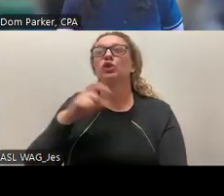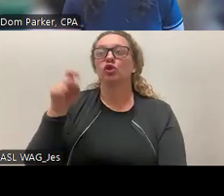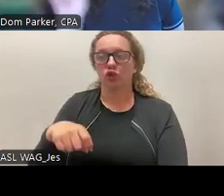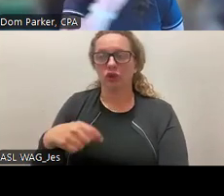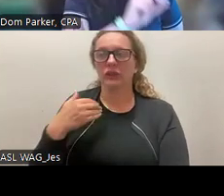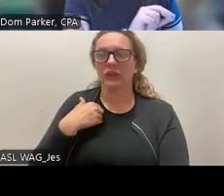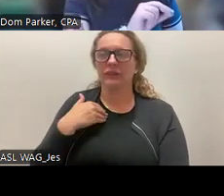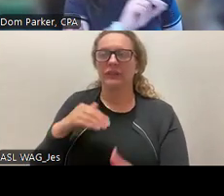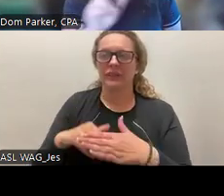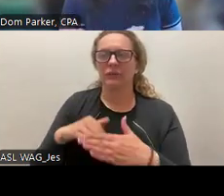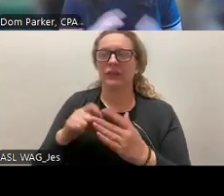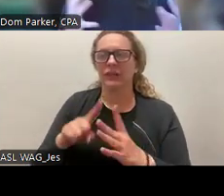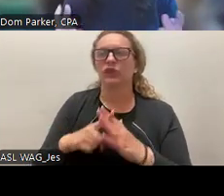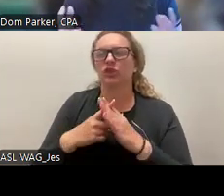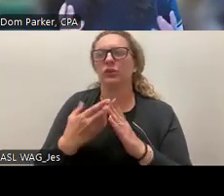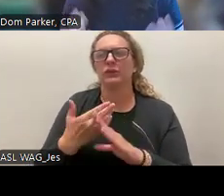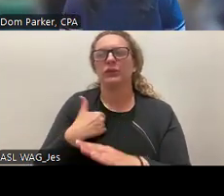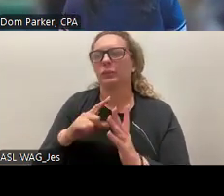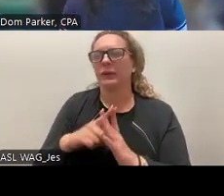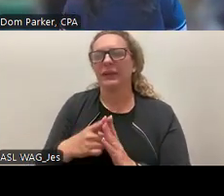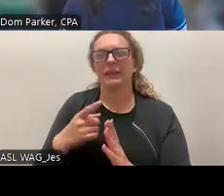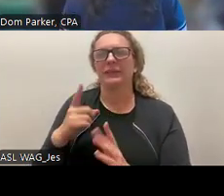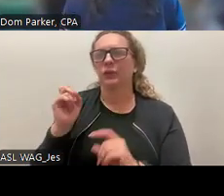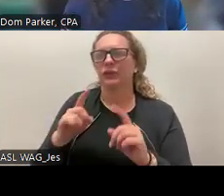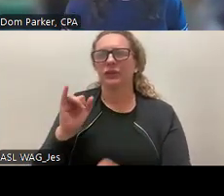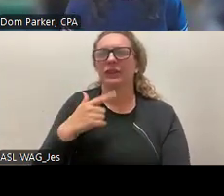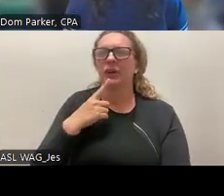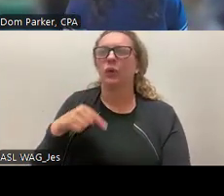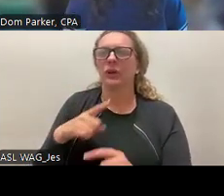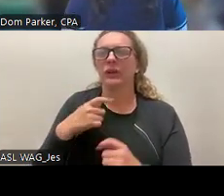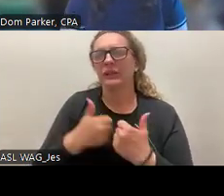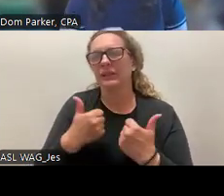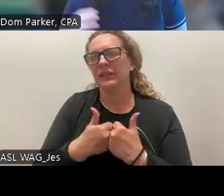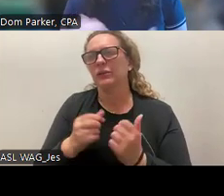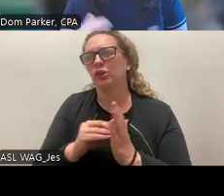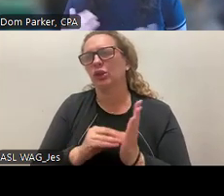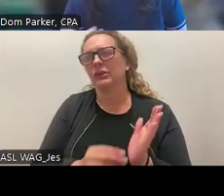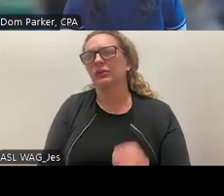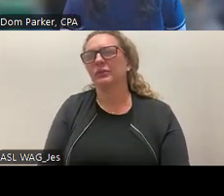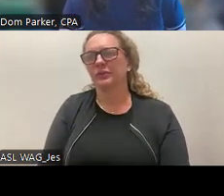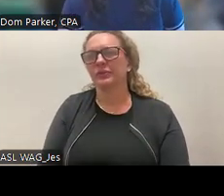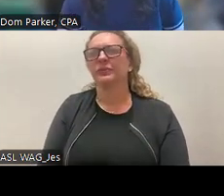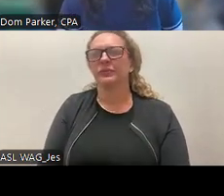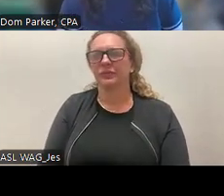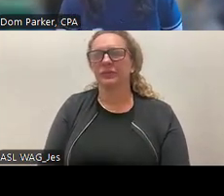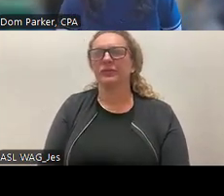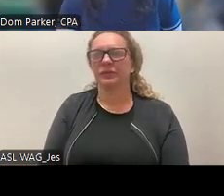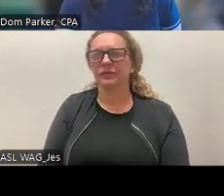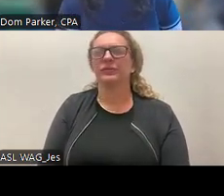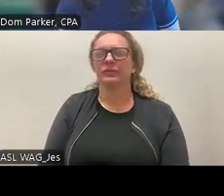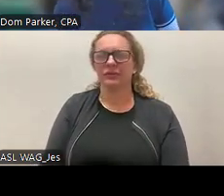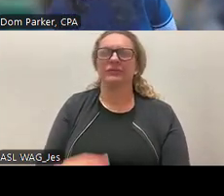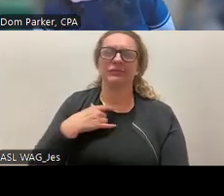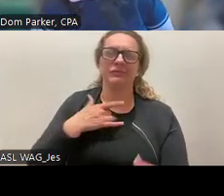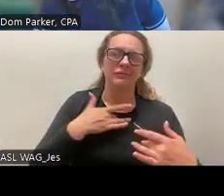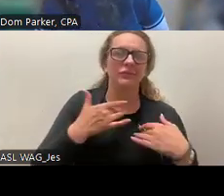have accessibility at the start before we even begin fleshing this out. Or while we're doing the game document, let's list all the accessibility features or concerns we might